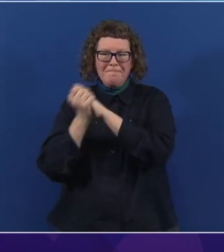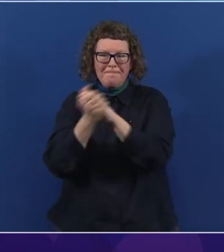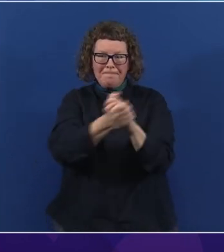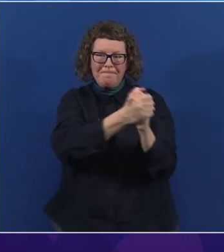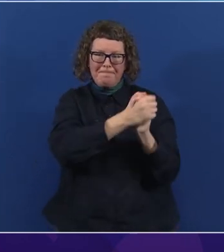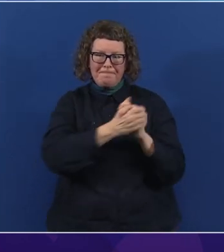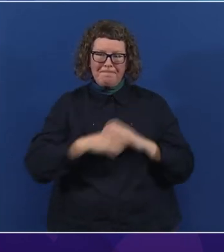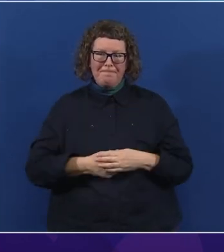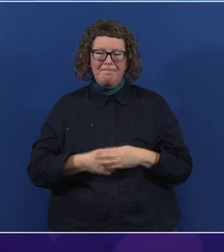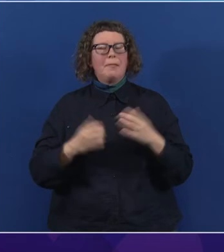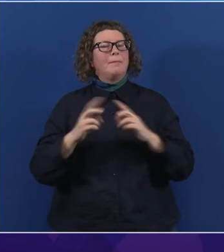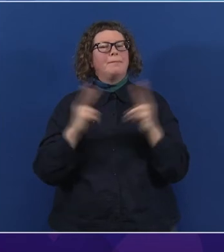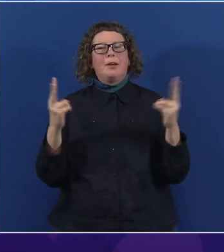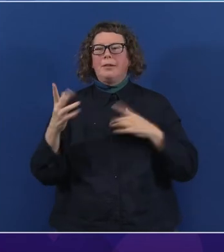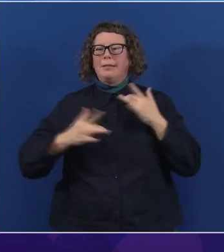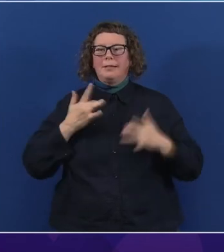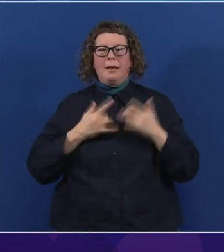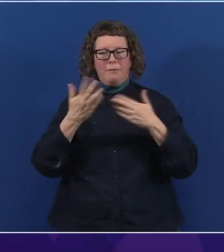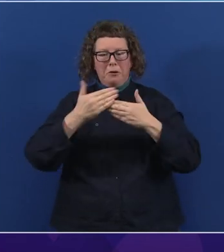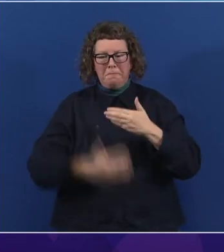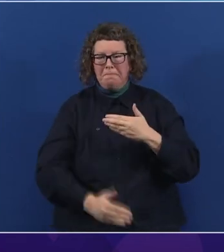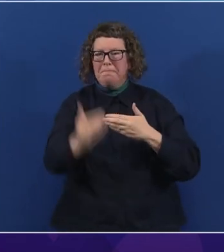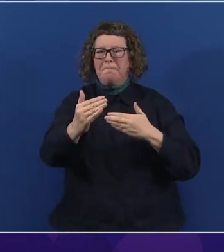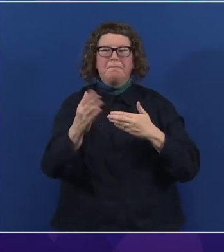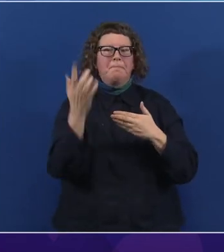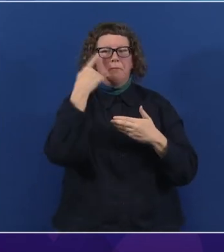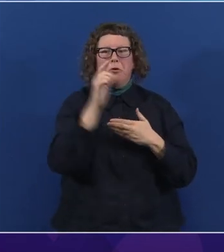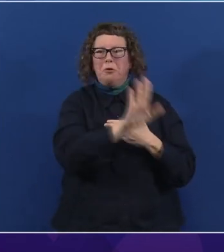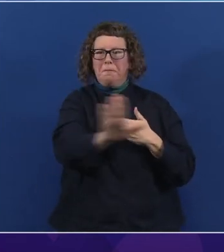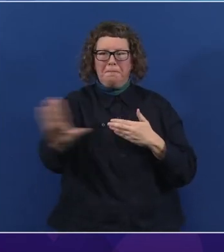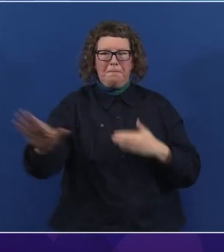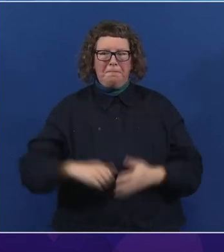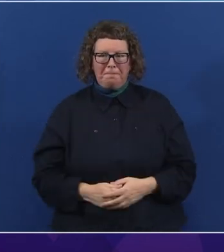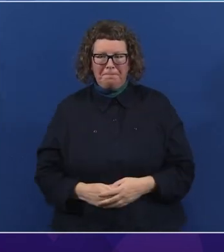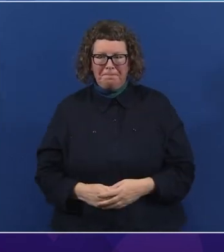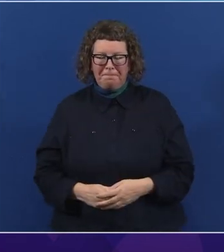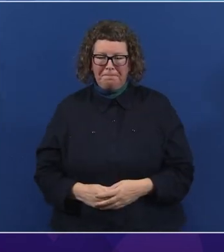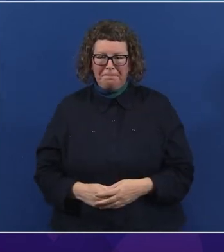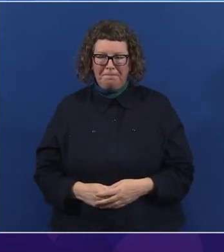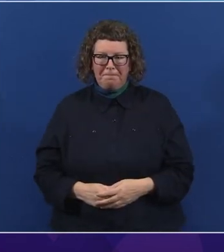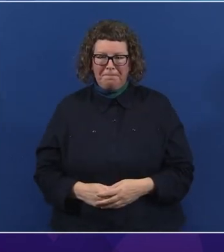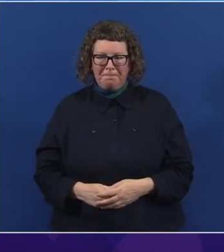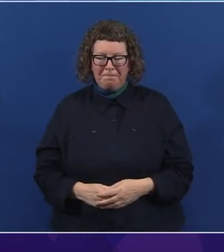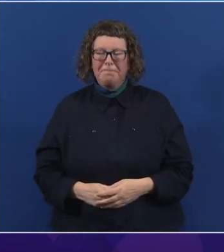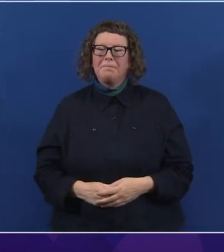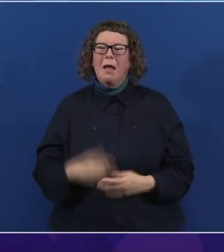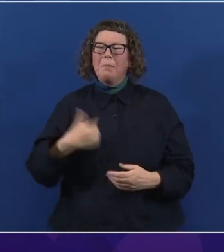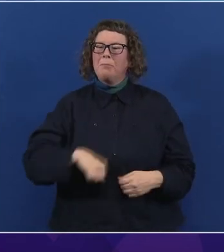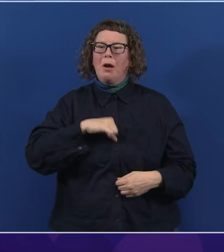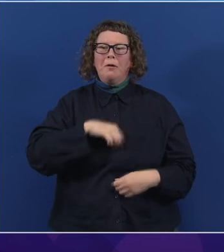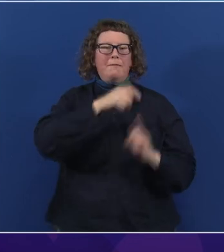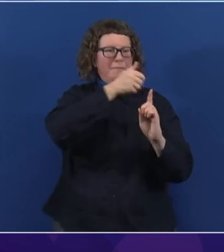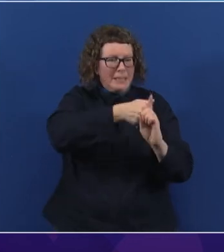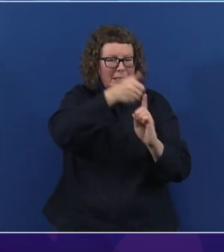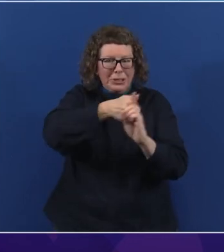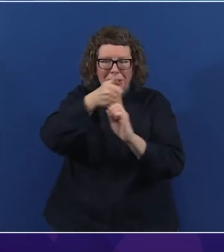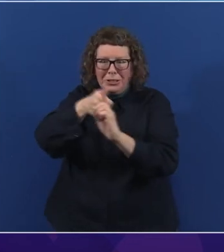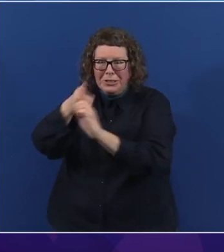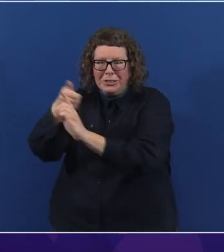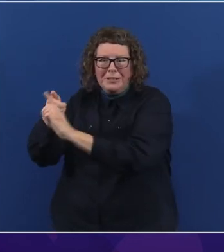I'm very excited for the journey ahead that you will all face. I'm proud of each and every one of